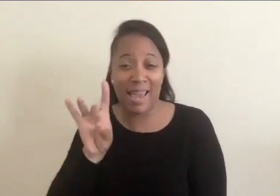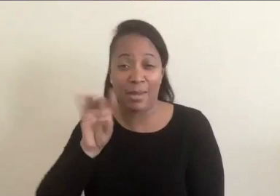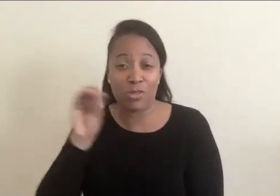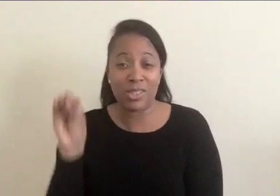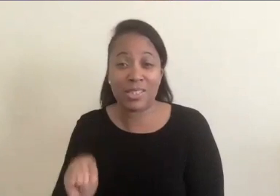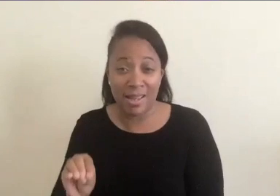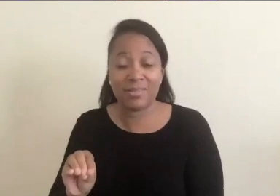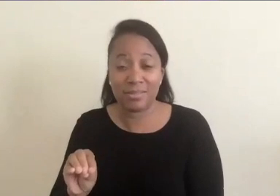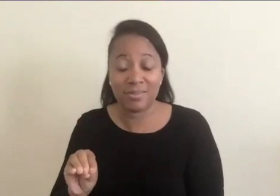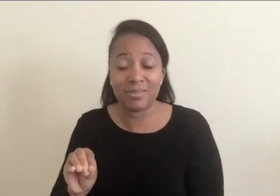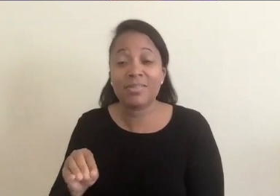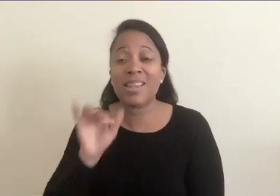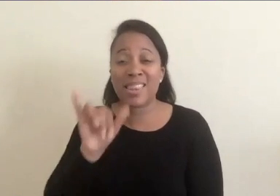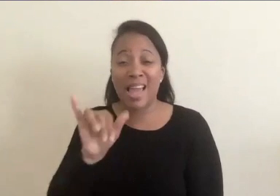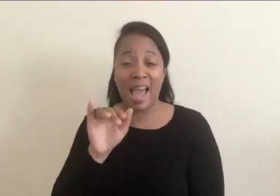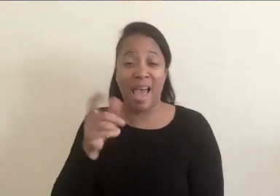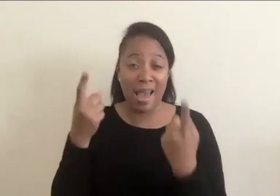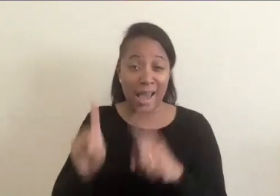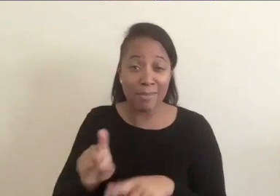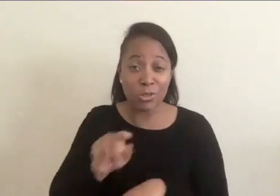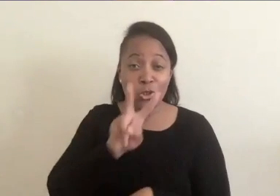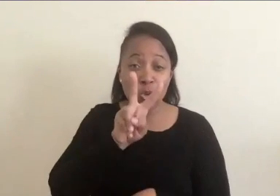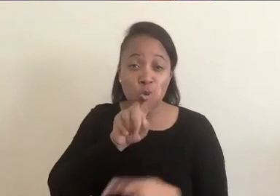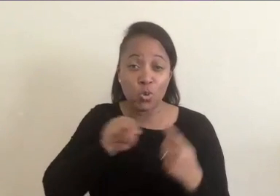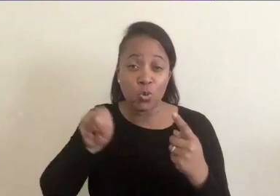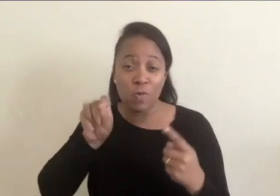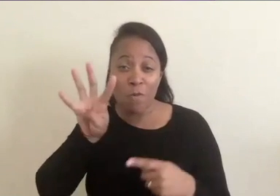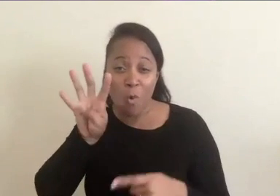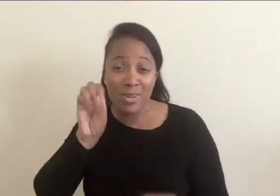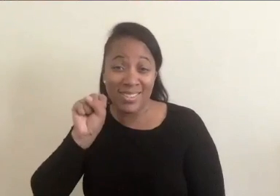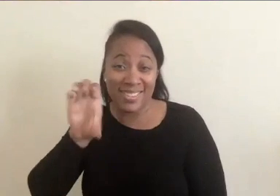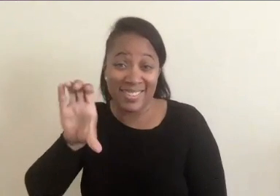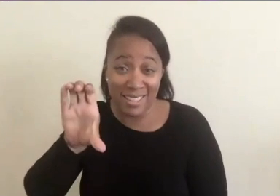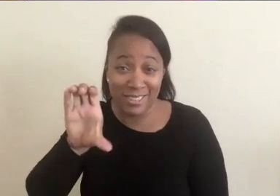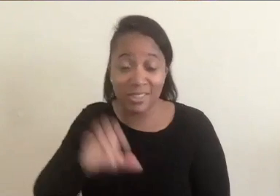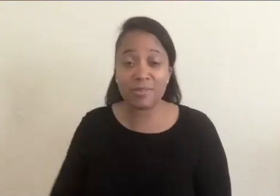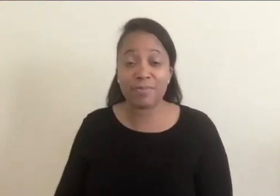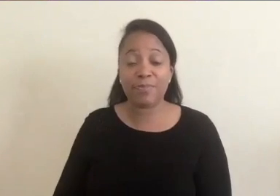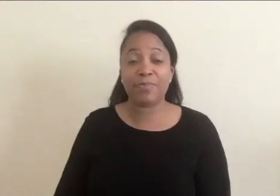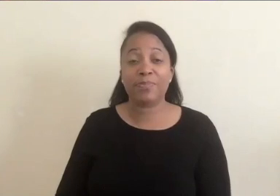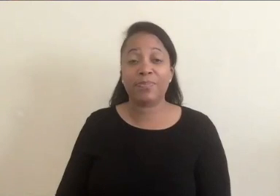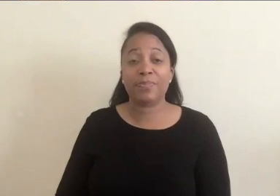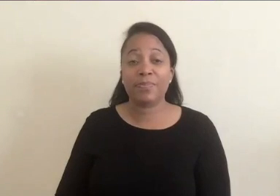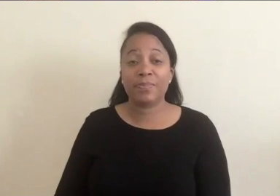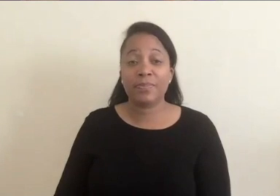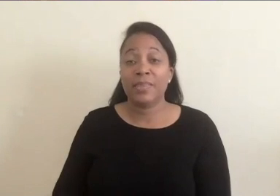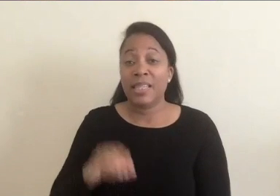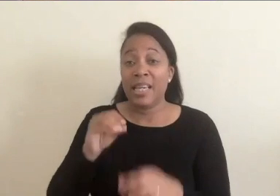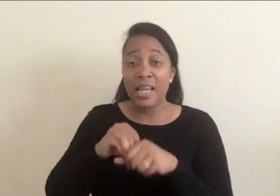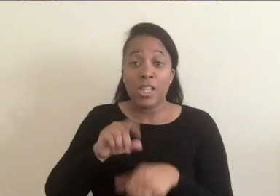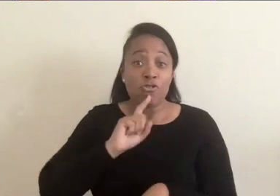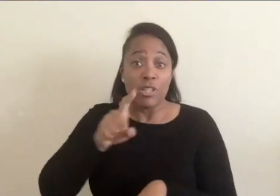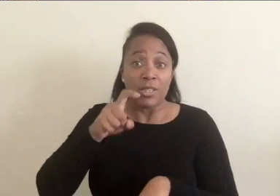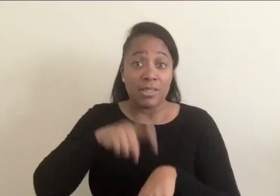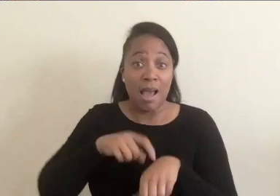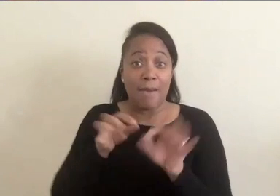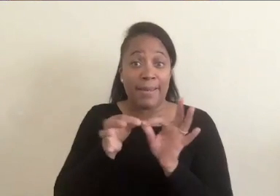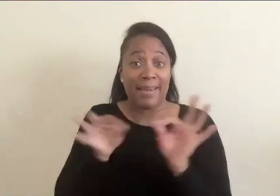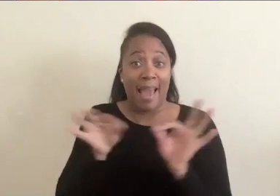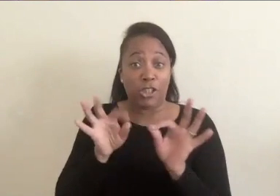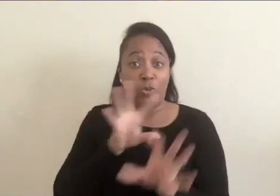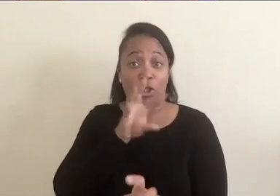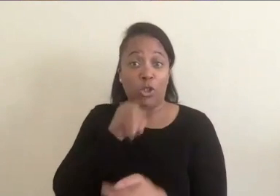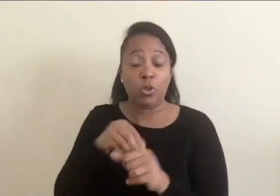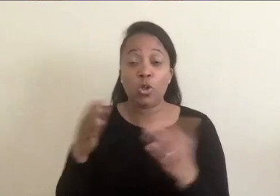within 2 to 4 seconds. Within the real-time captioning category, we've also